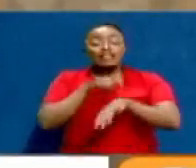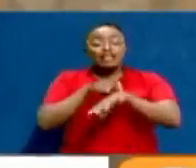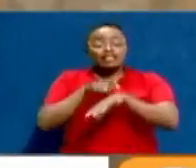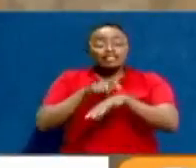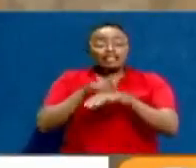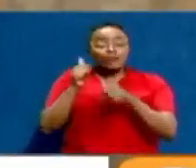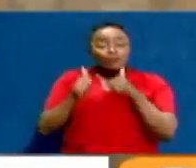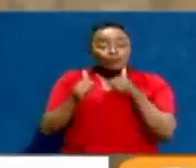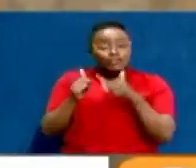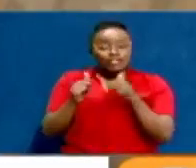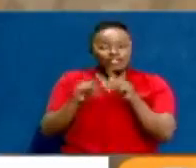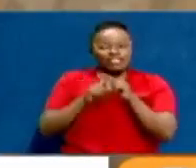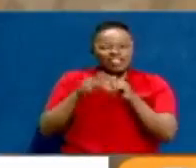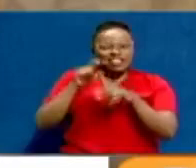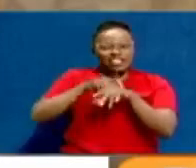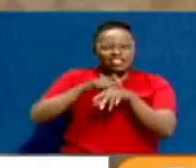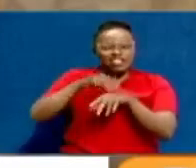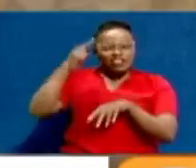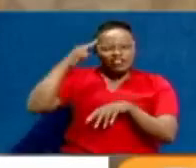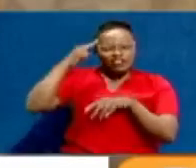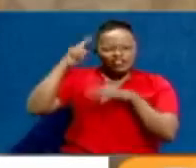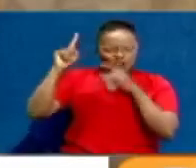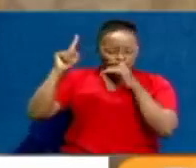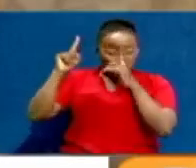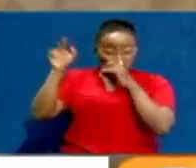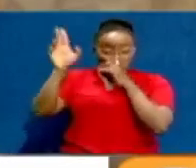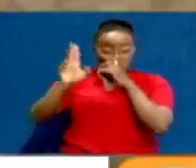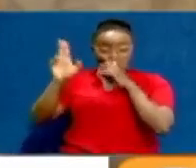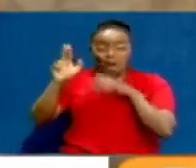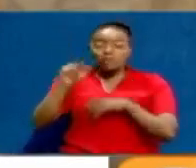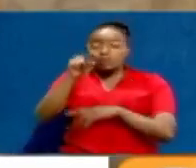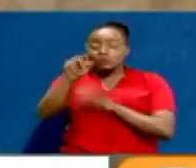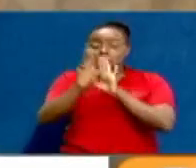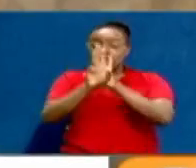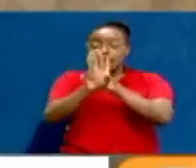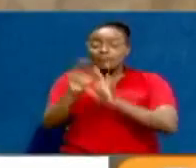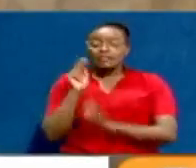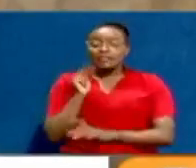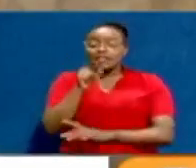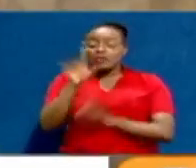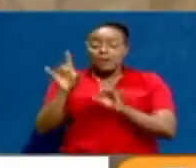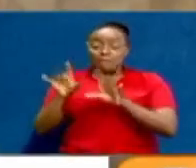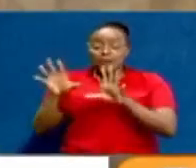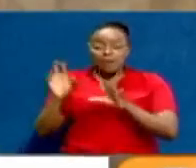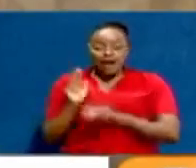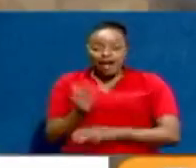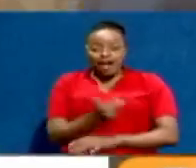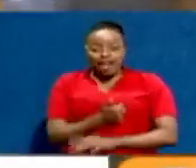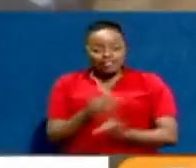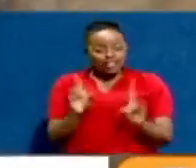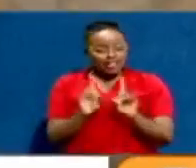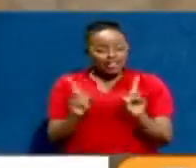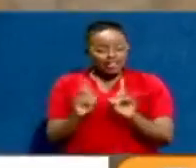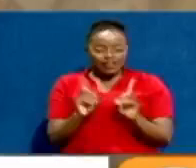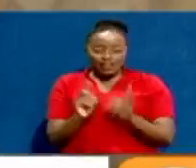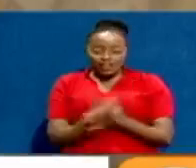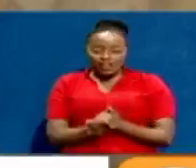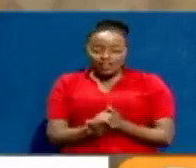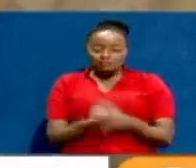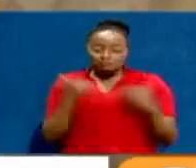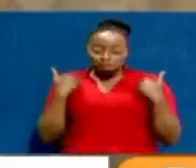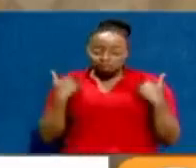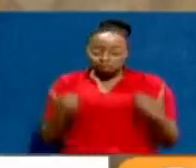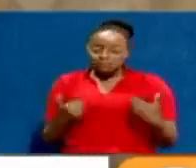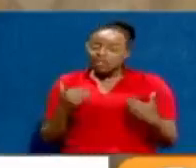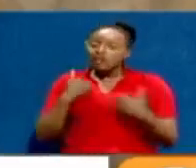wa uhuru. Muna tusimamia na hamjatuacha kamwe. Na mimi